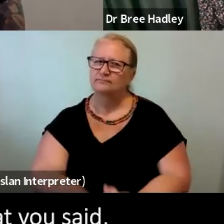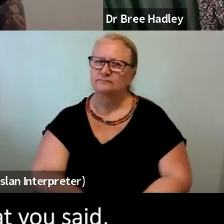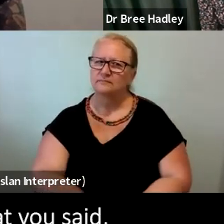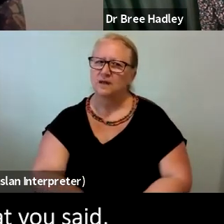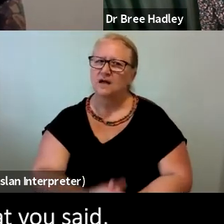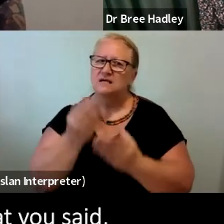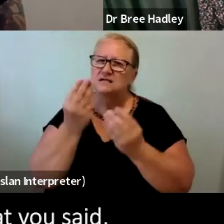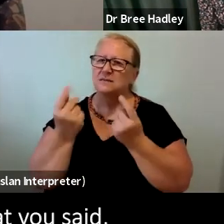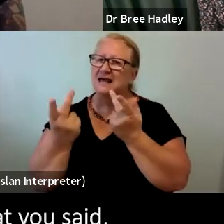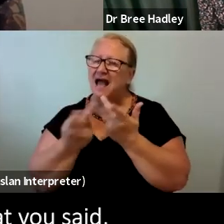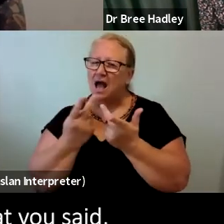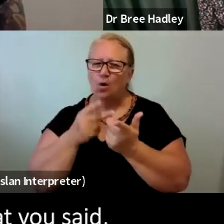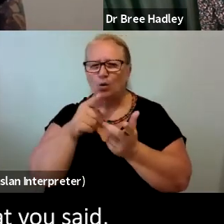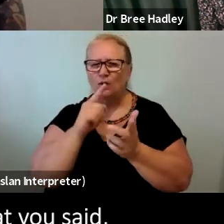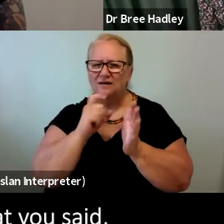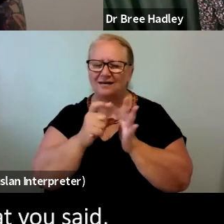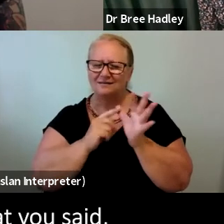Something else that you said, Dan,